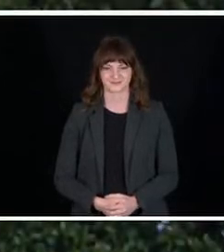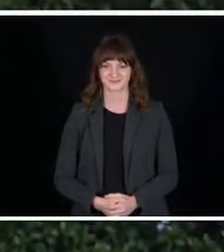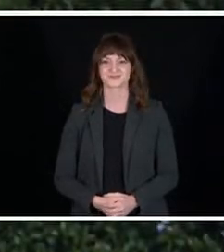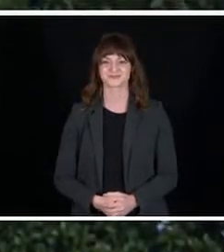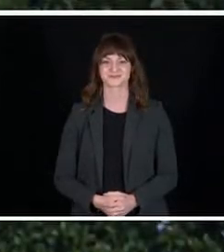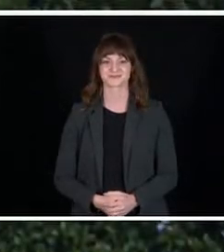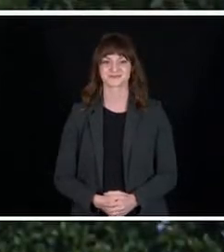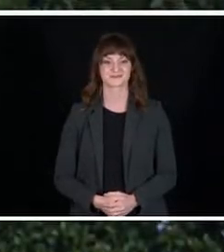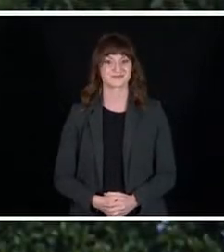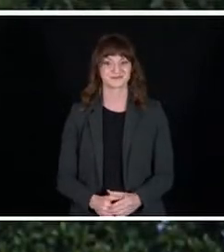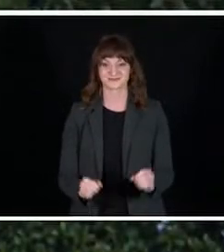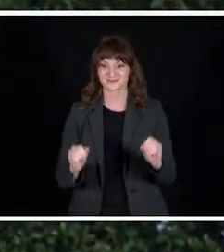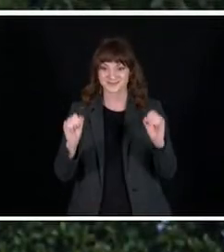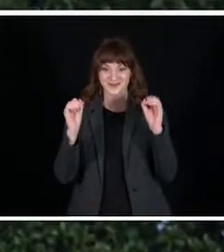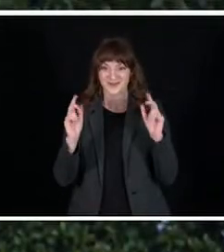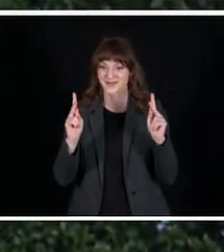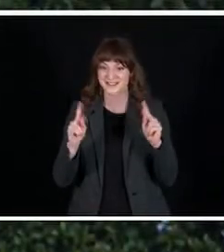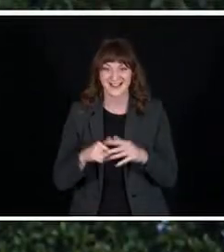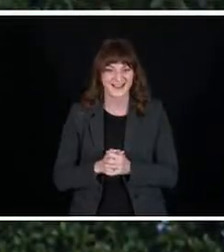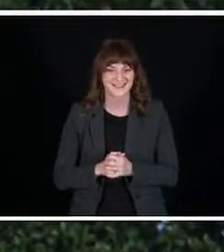Okay, well,